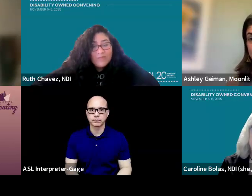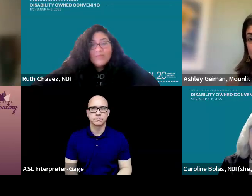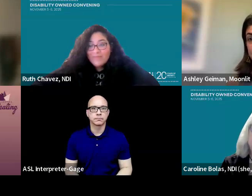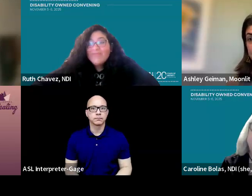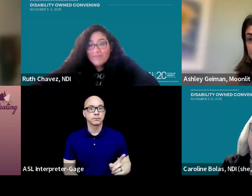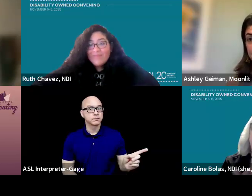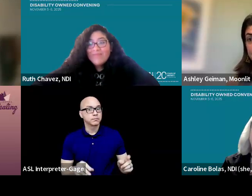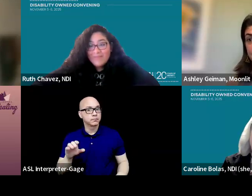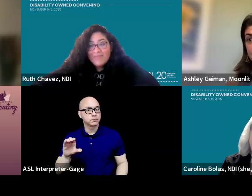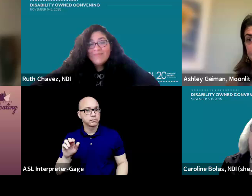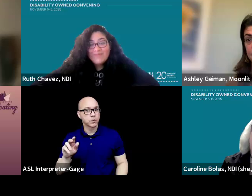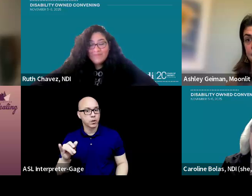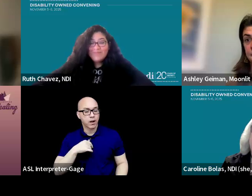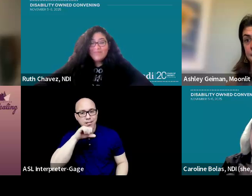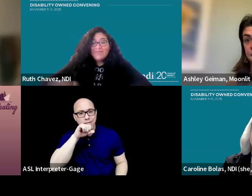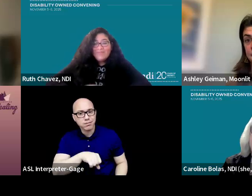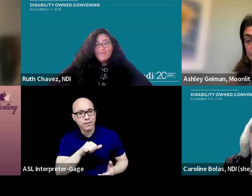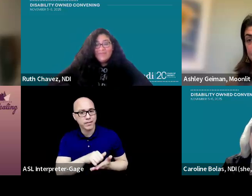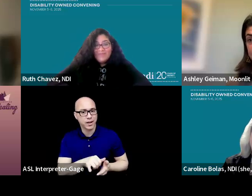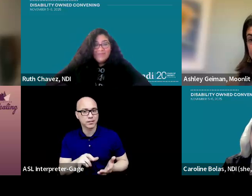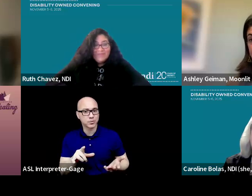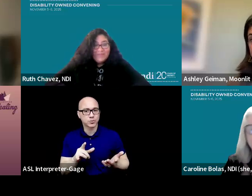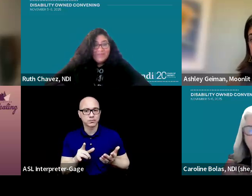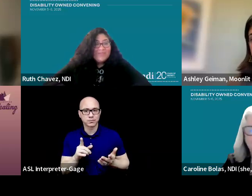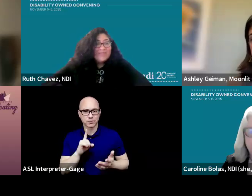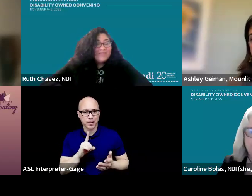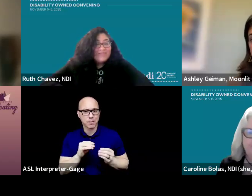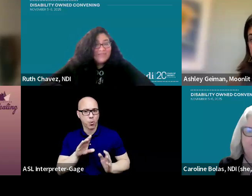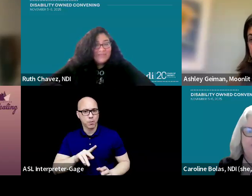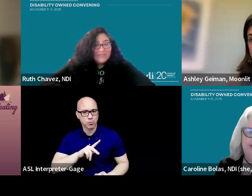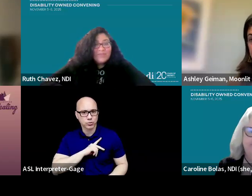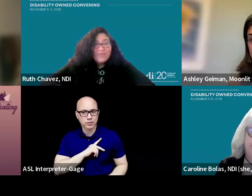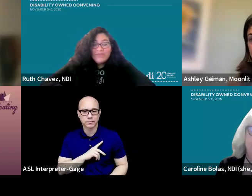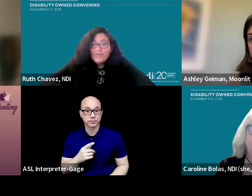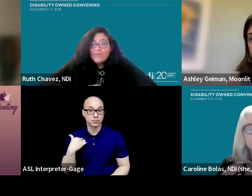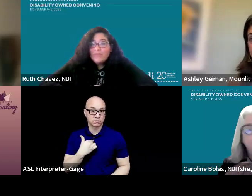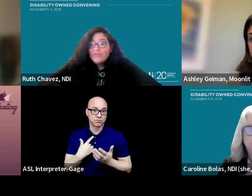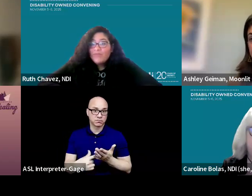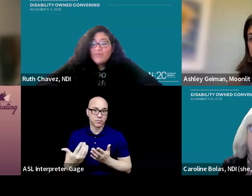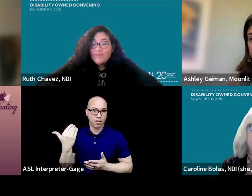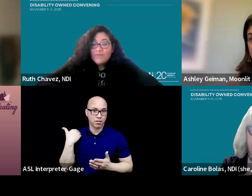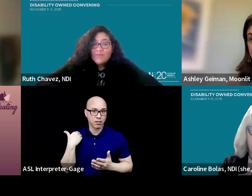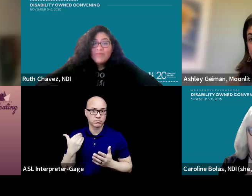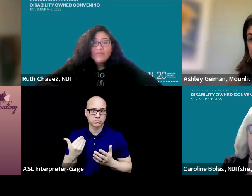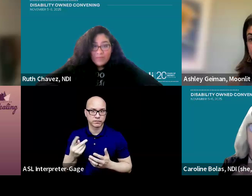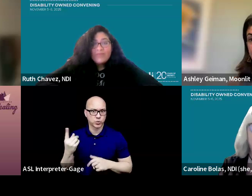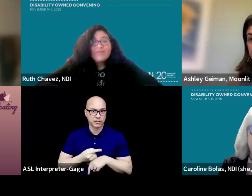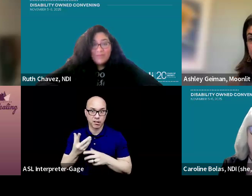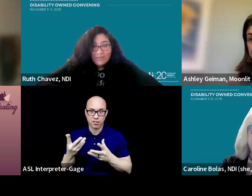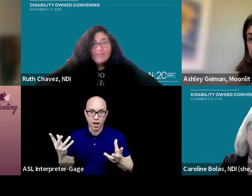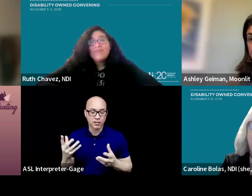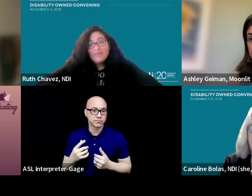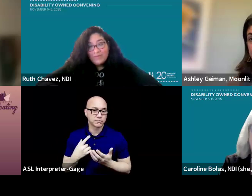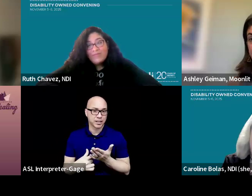I love that, Syrretta, particularly using it to be personalized. We've talked a lot in the last 2 days about making your business work for you and